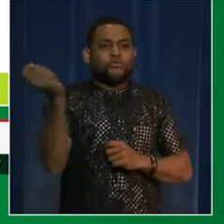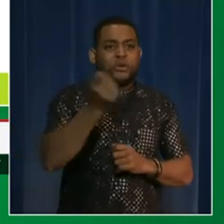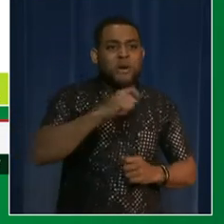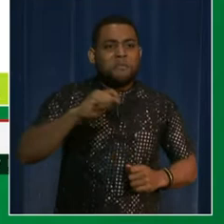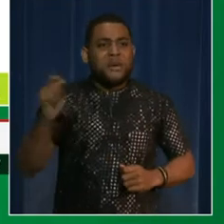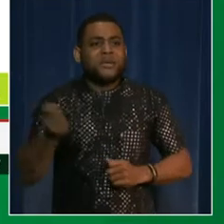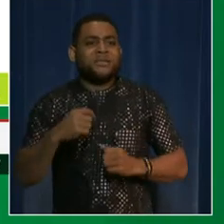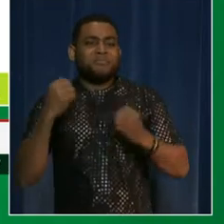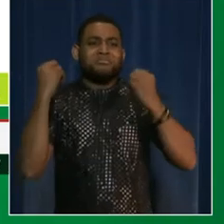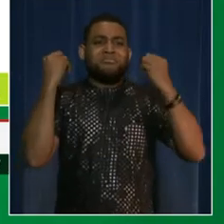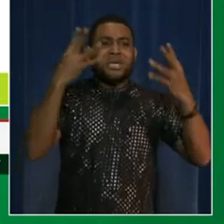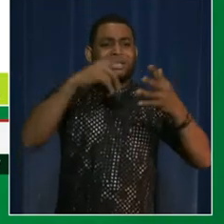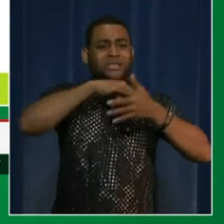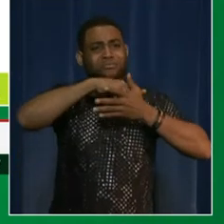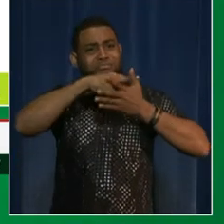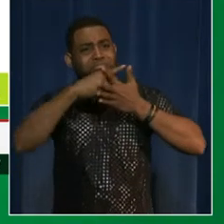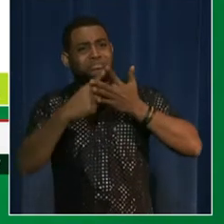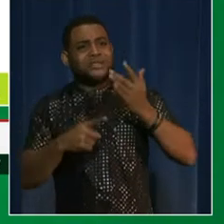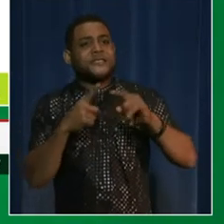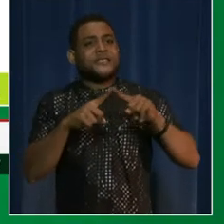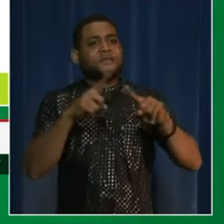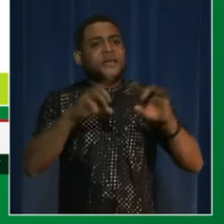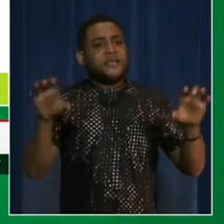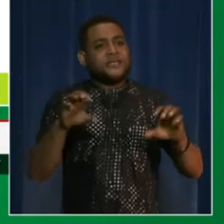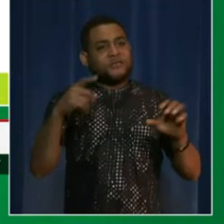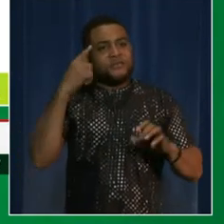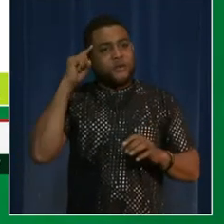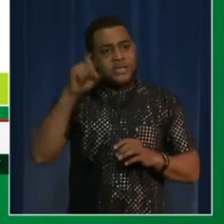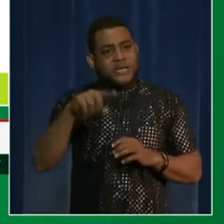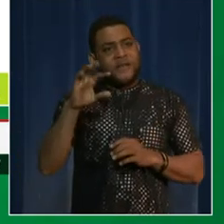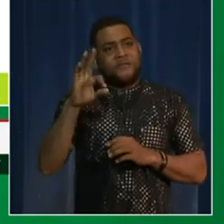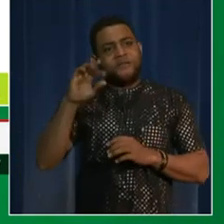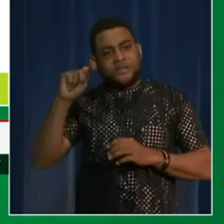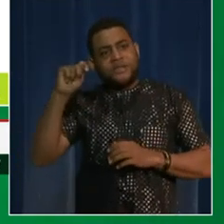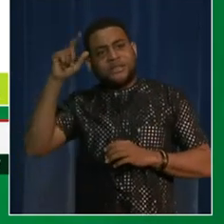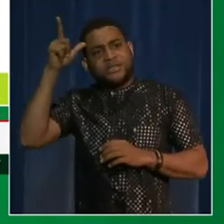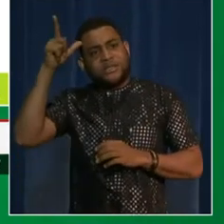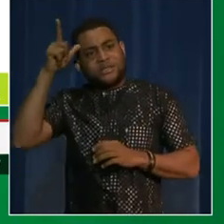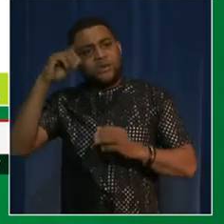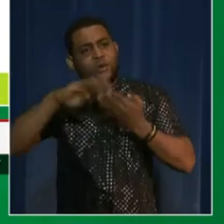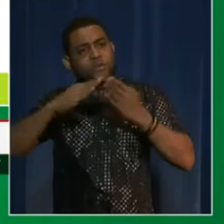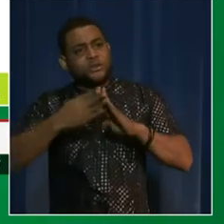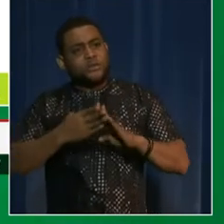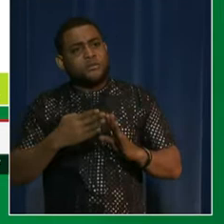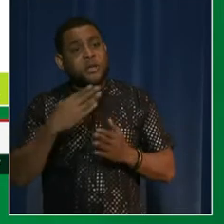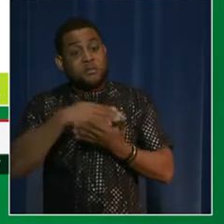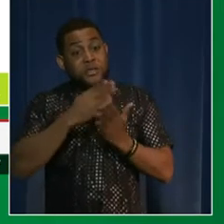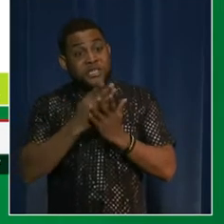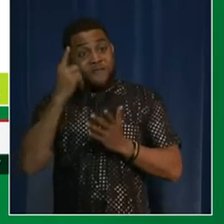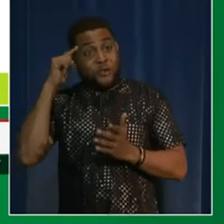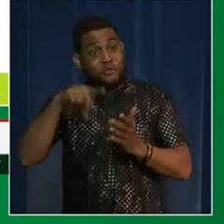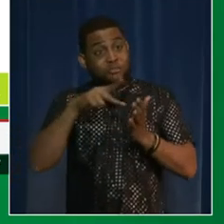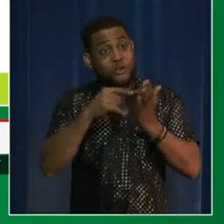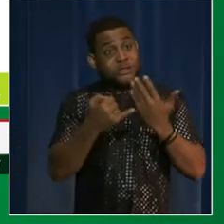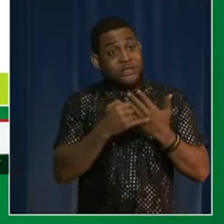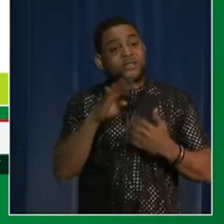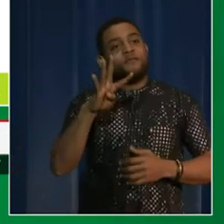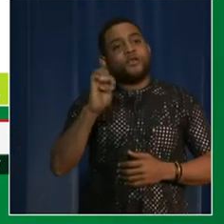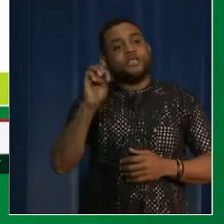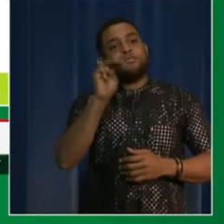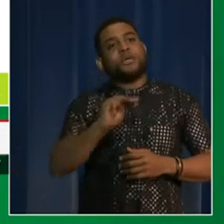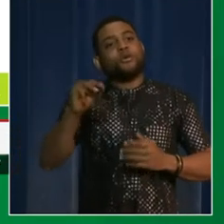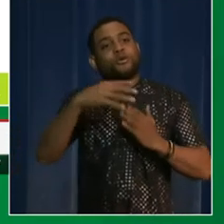other activities for the Fort Lincoln community. The budget for this project is $40 million.